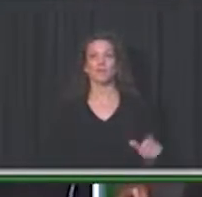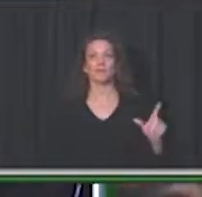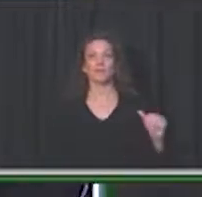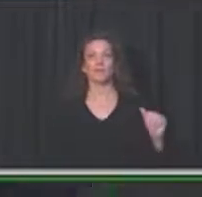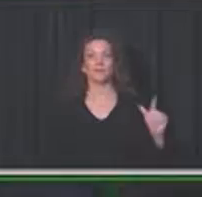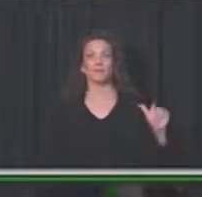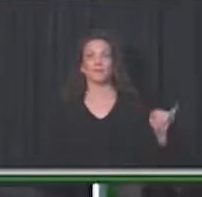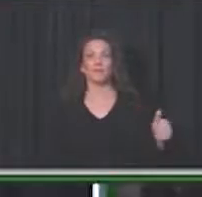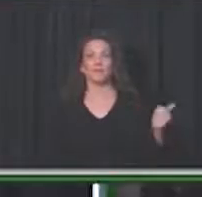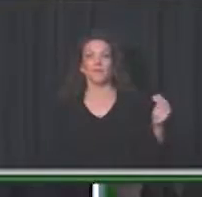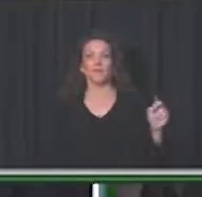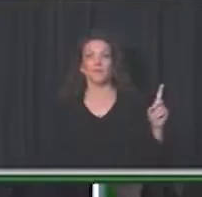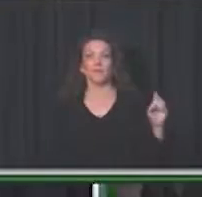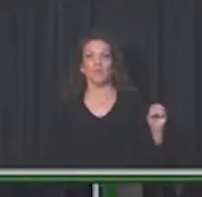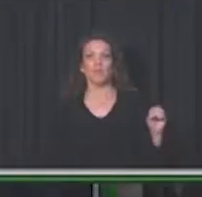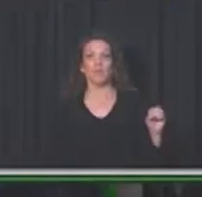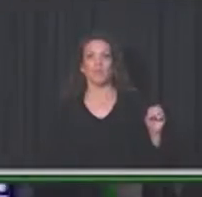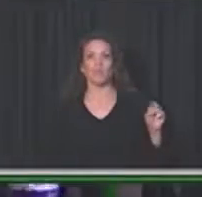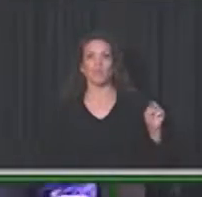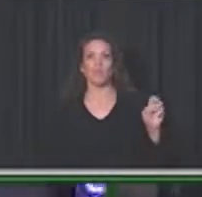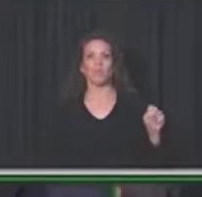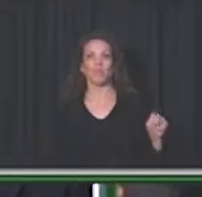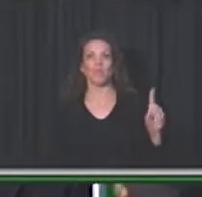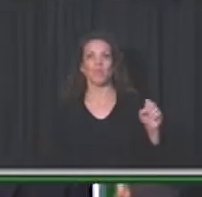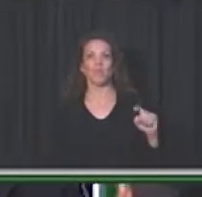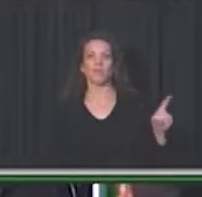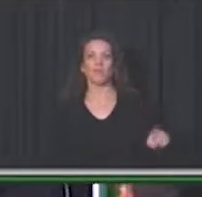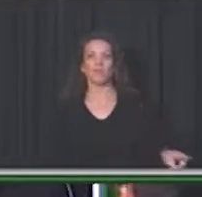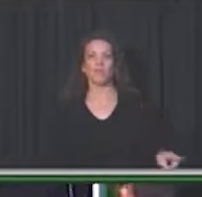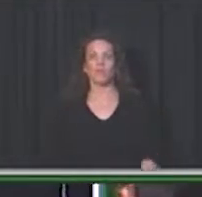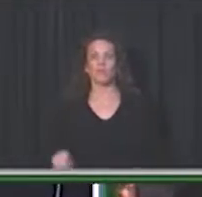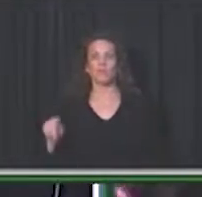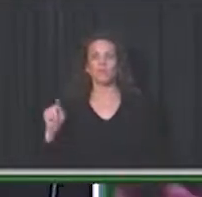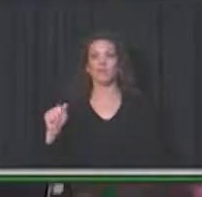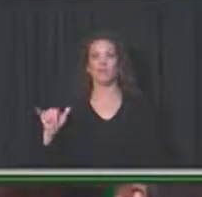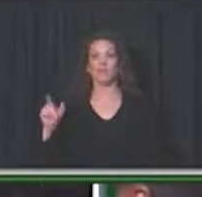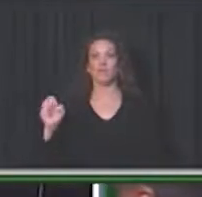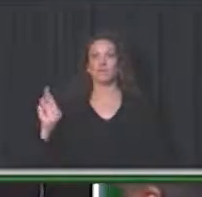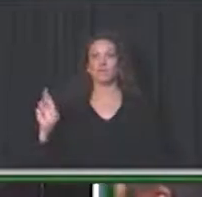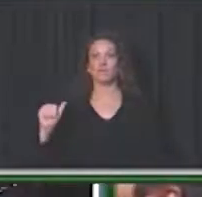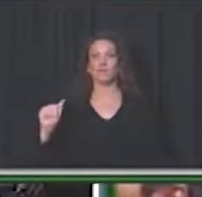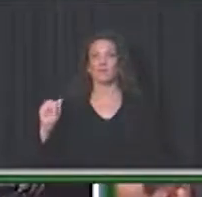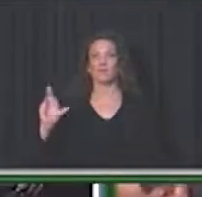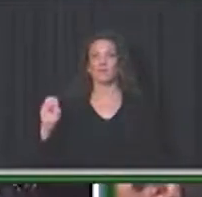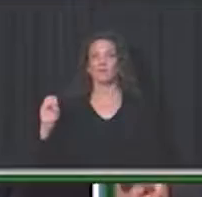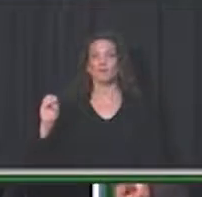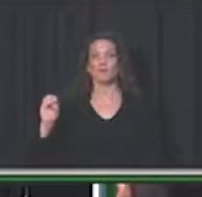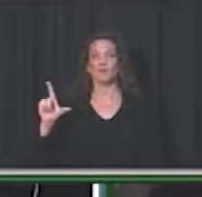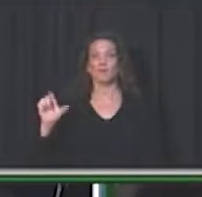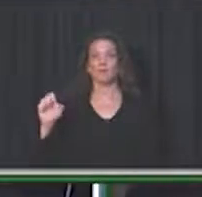Alejandra Ayala Mendez. Taylor Oravello.